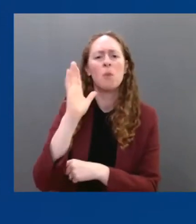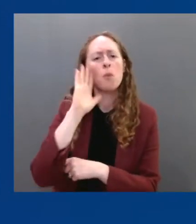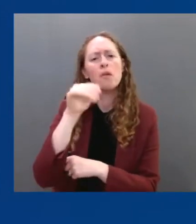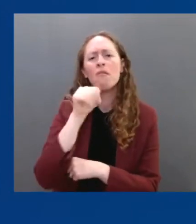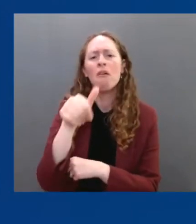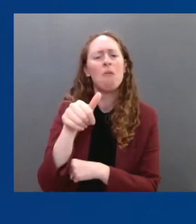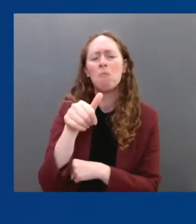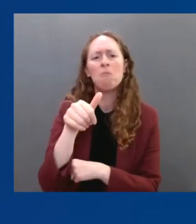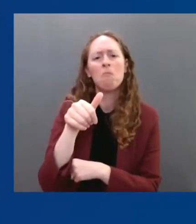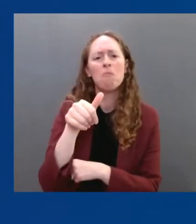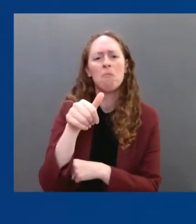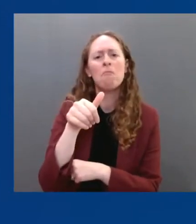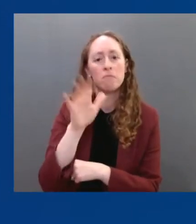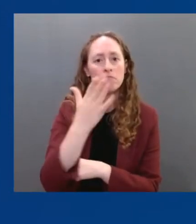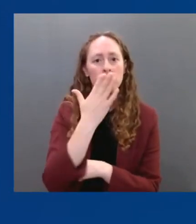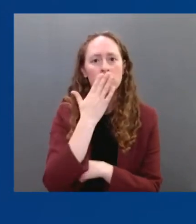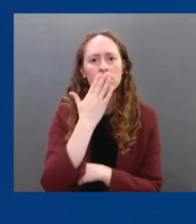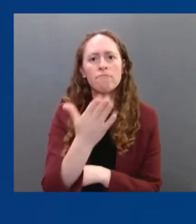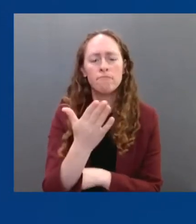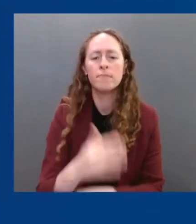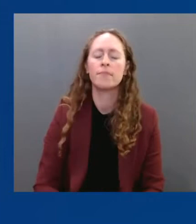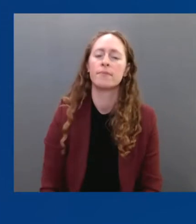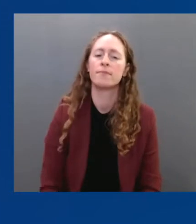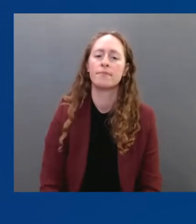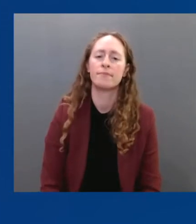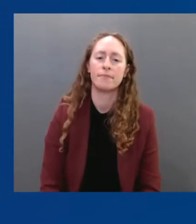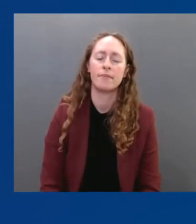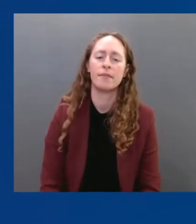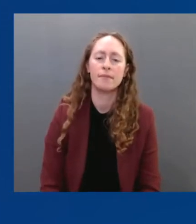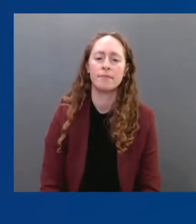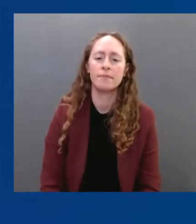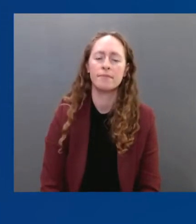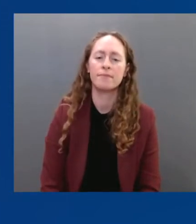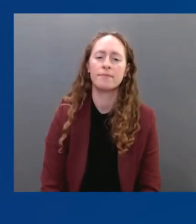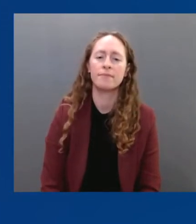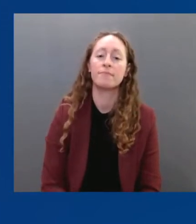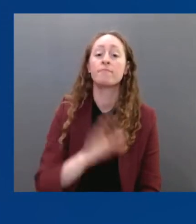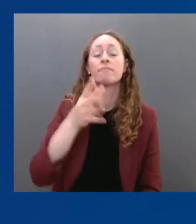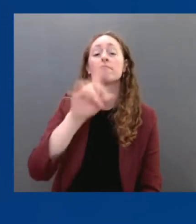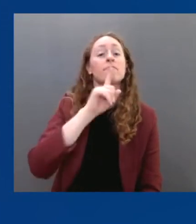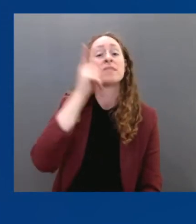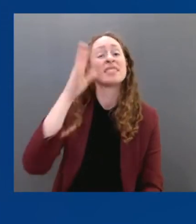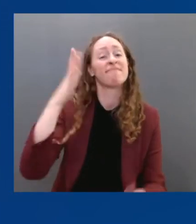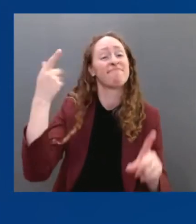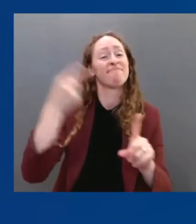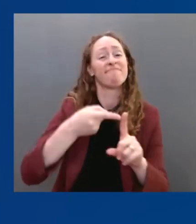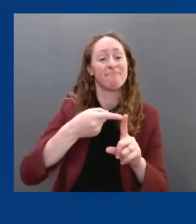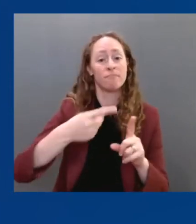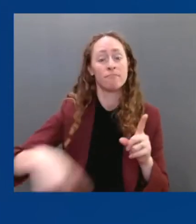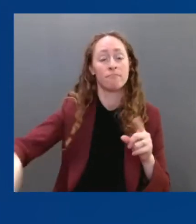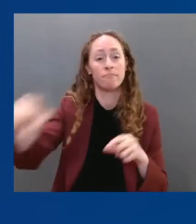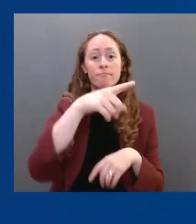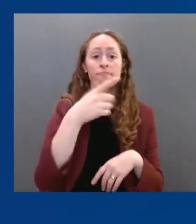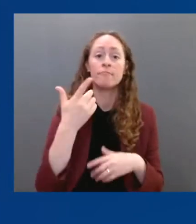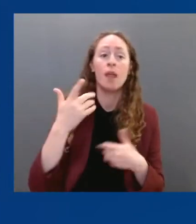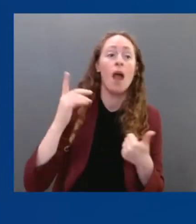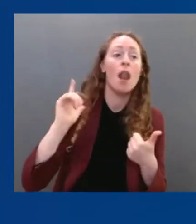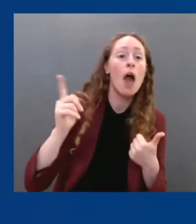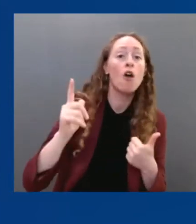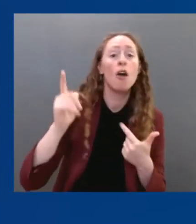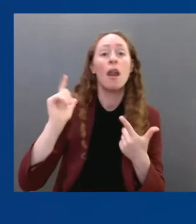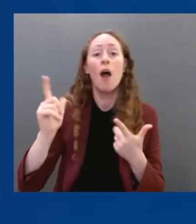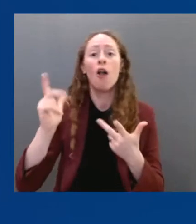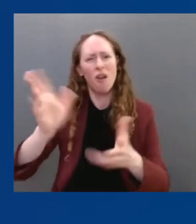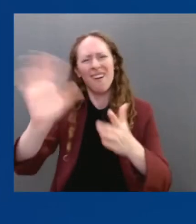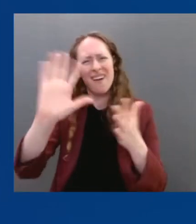your COVID-19 vaccines provides the best protection against severe outcomes. Currently, many